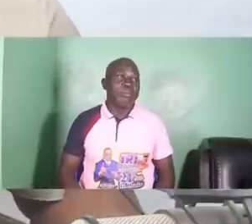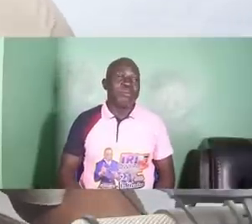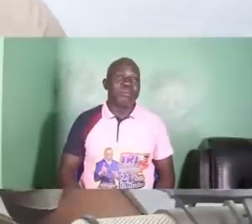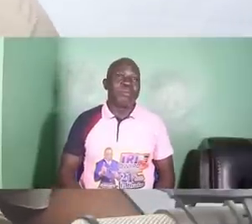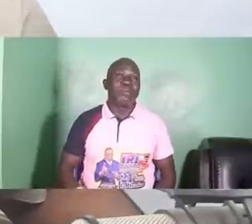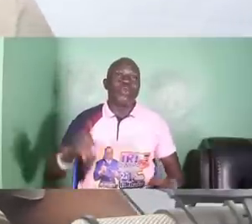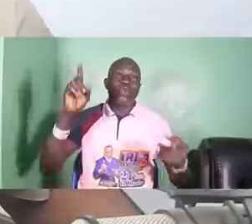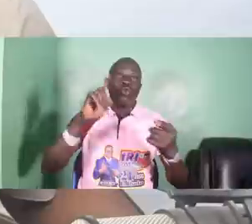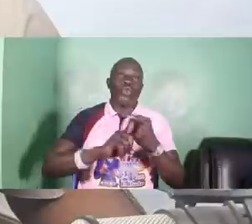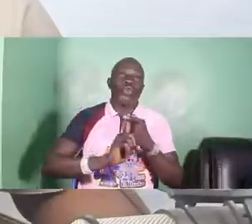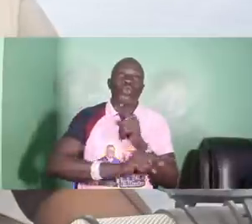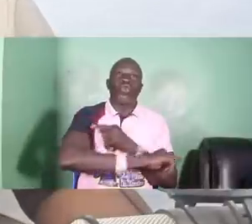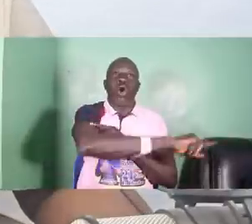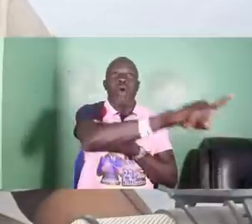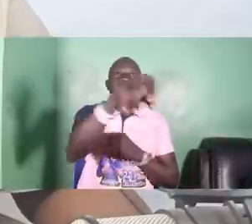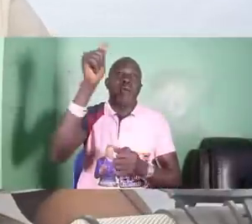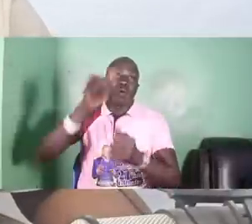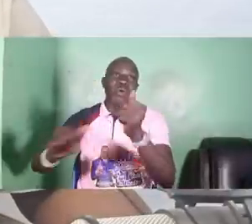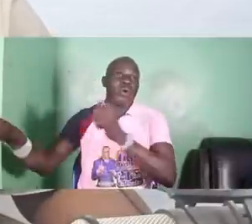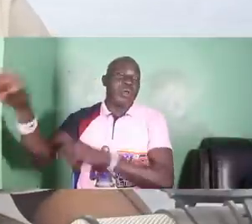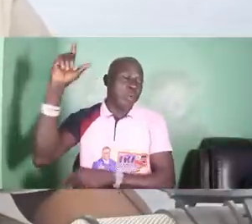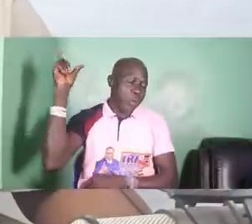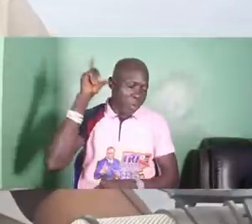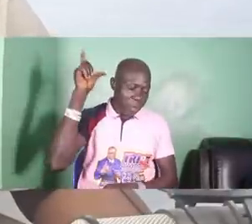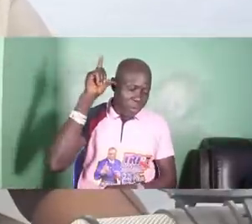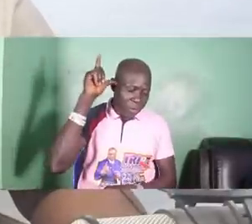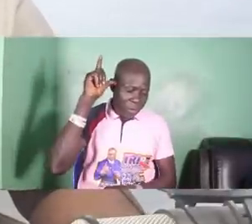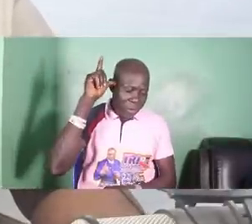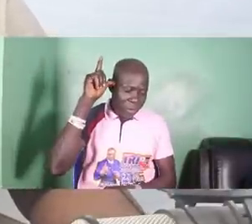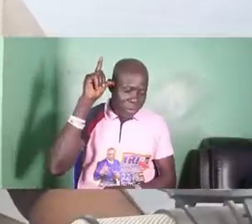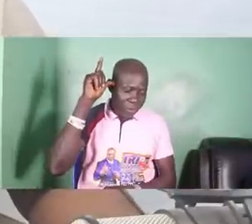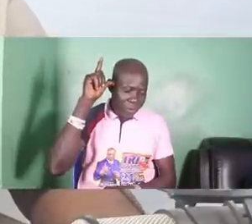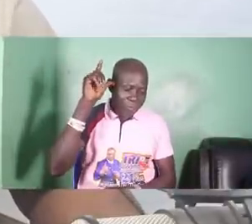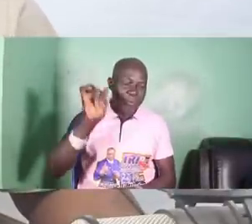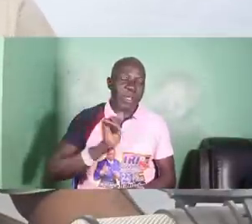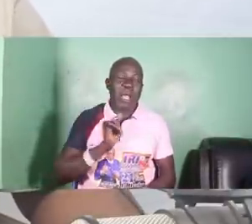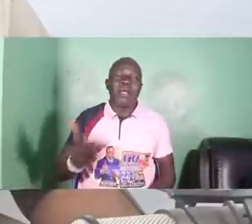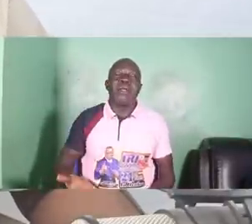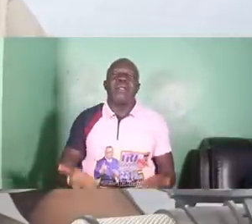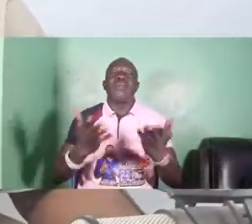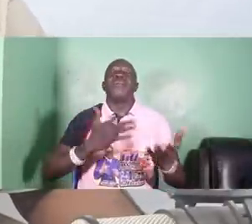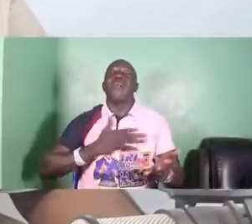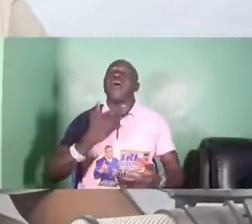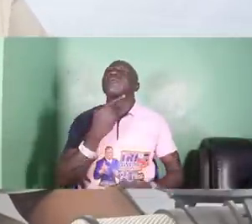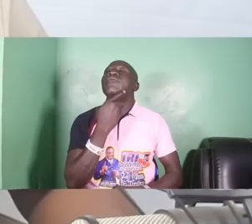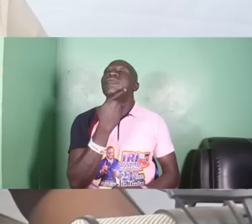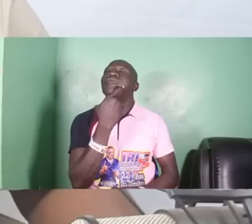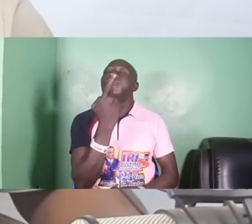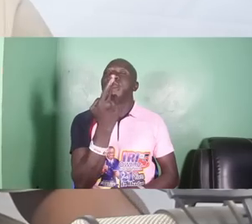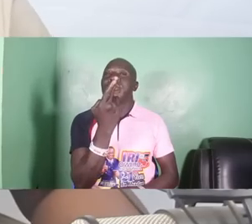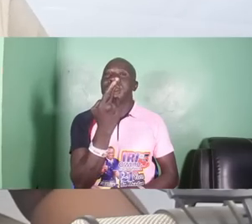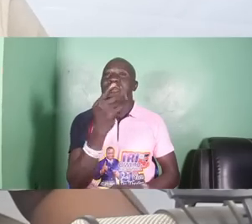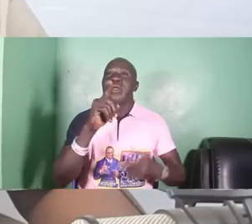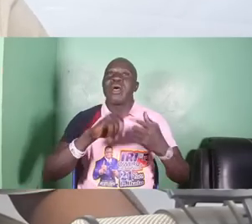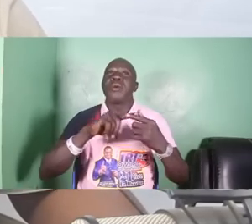to every of my listeners. Nemo gbeu me sake. I lift up my voice. Ti mo